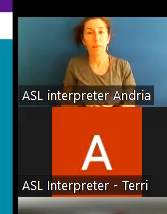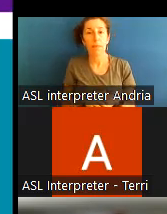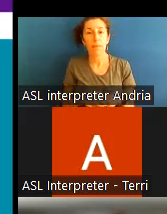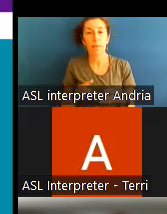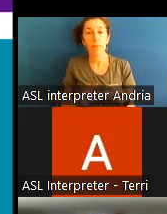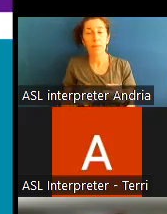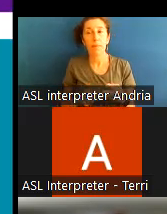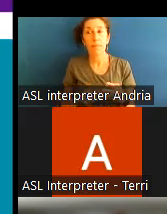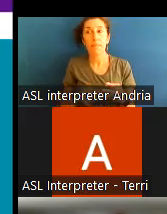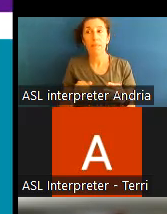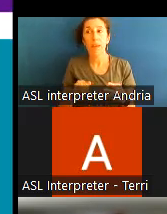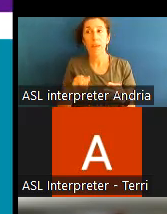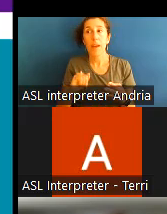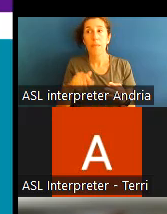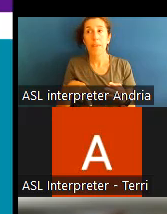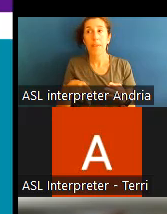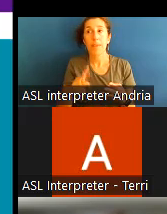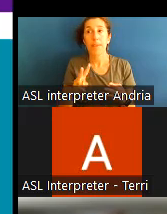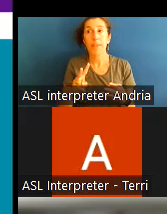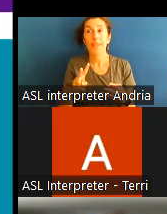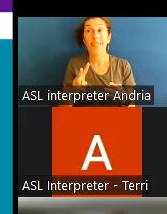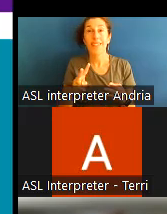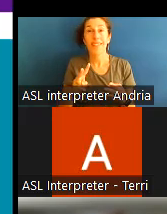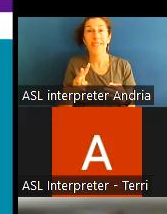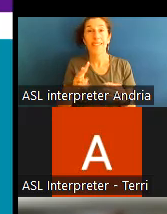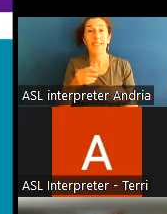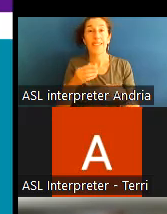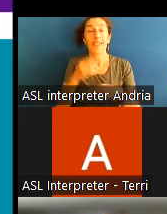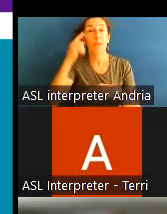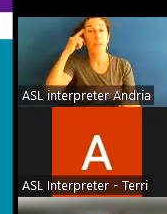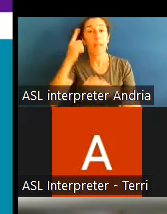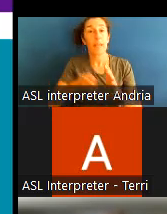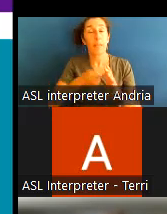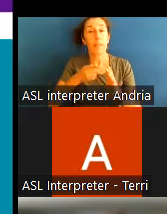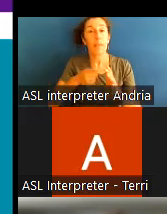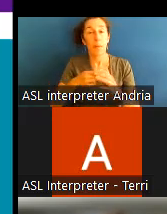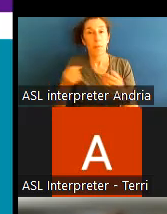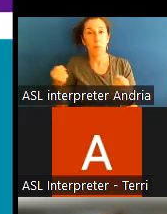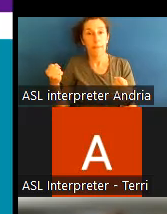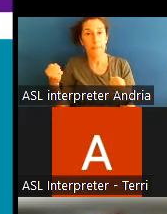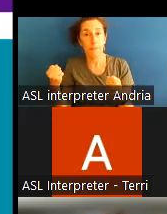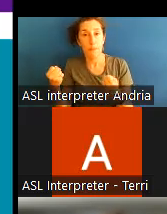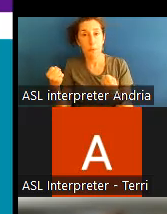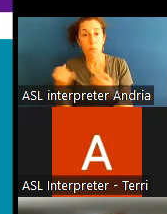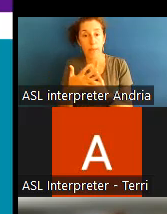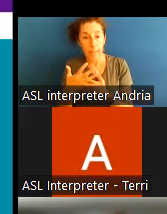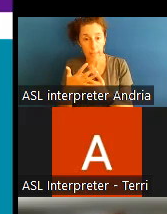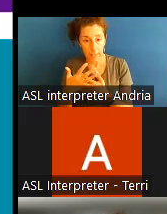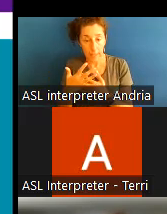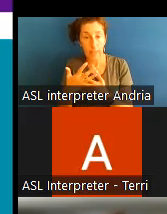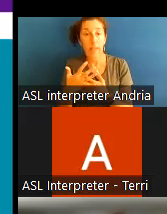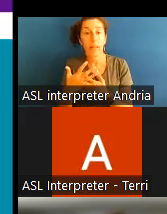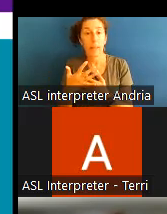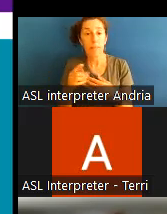afraid of them? That's a big one. Have you ever given in to a sexual encounter with your partner to